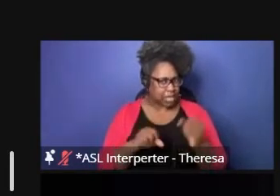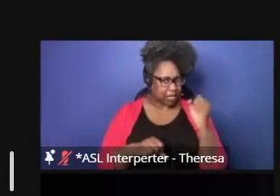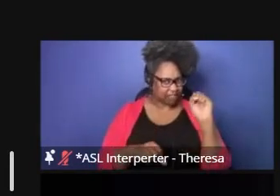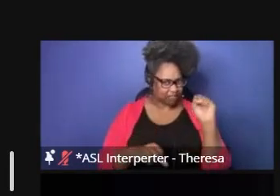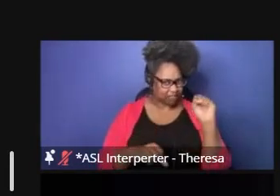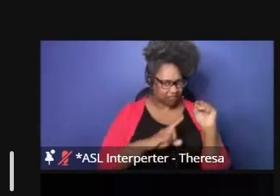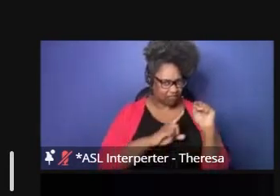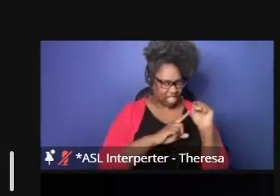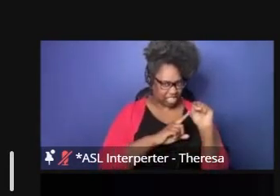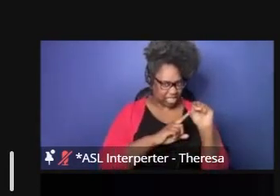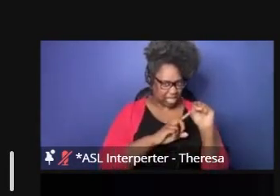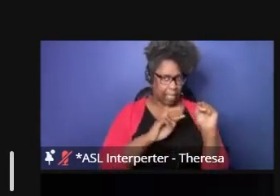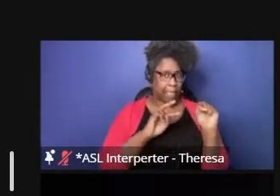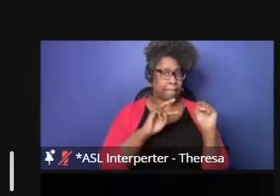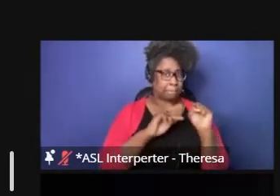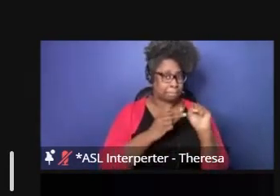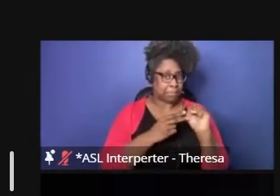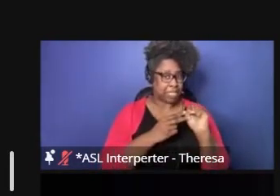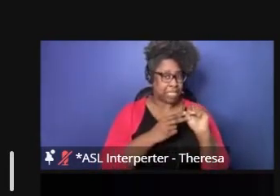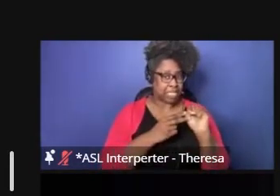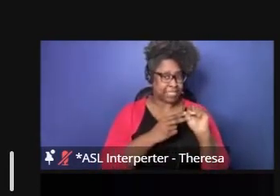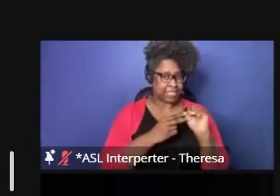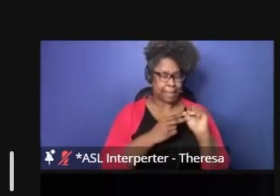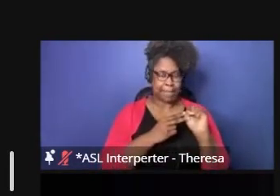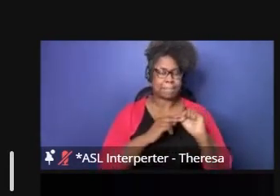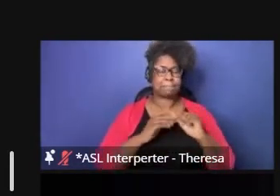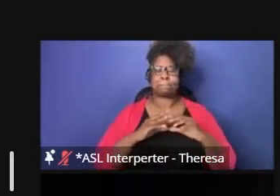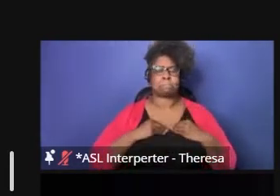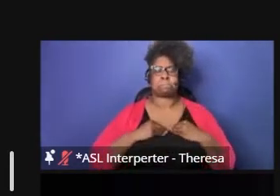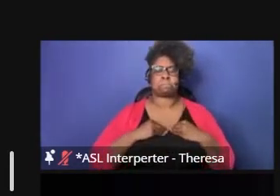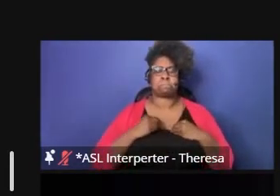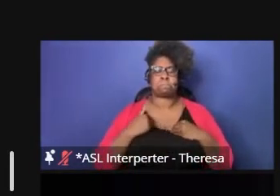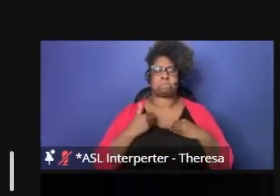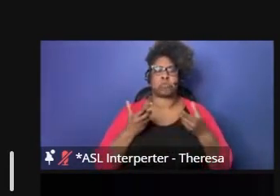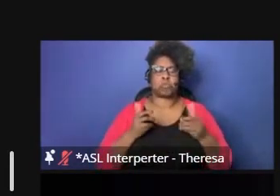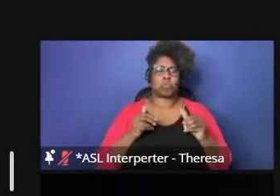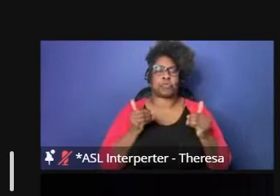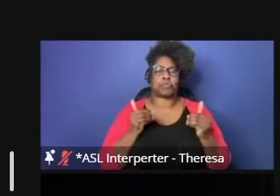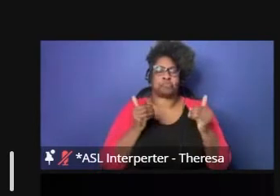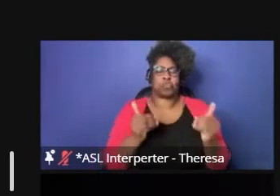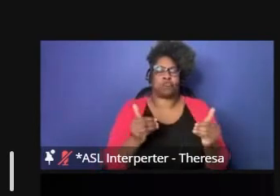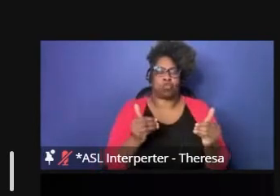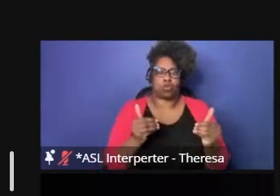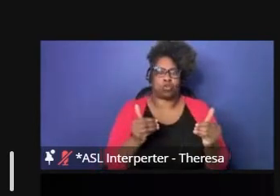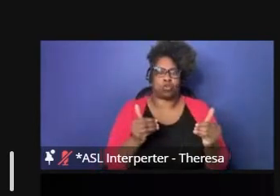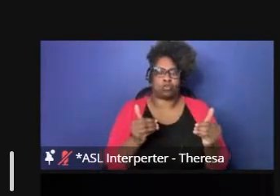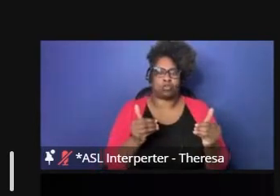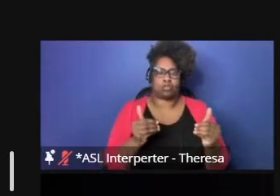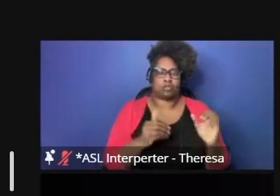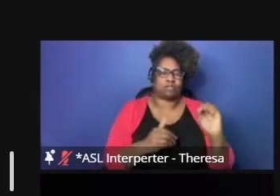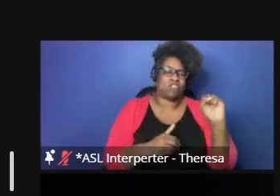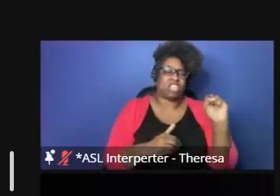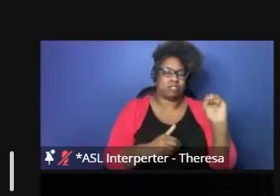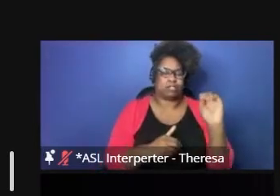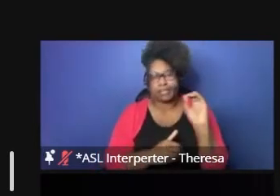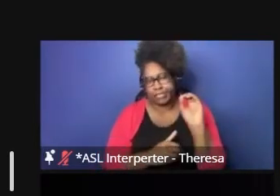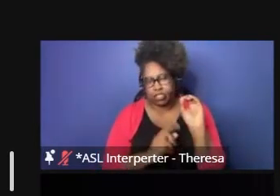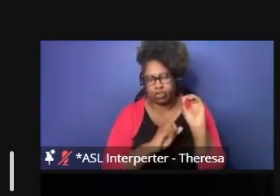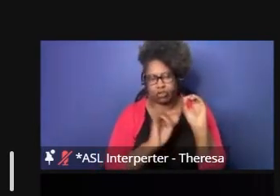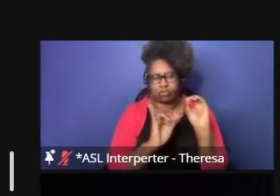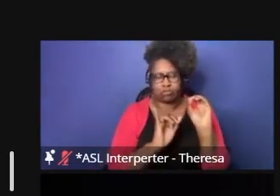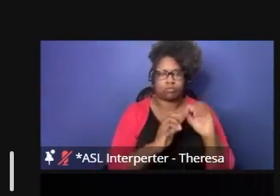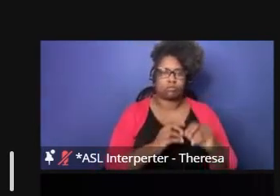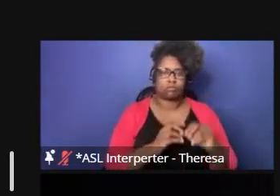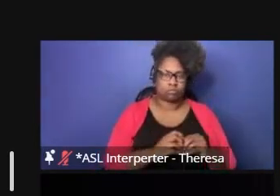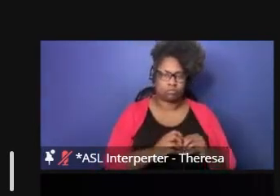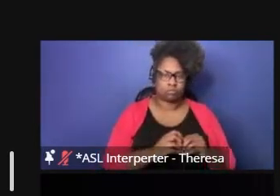we're not good with this and we don't want it to go forward in this current form. And so I just